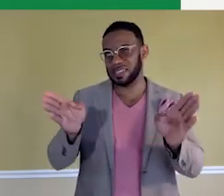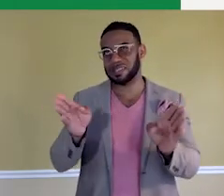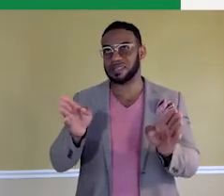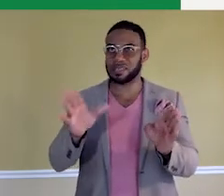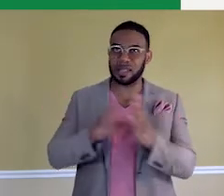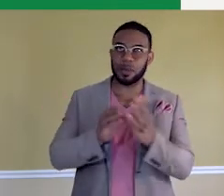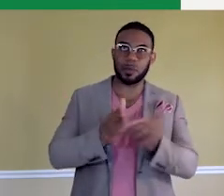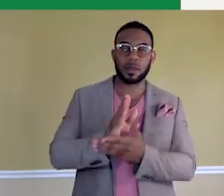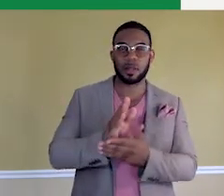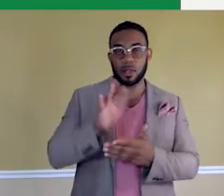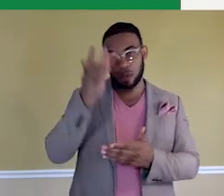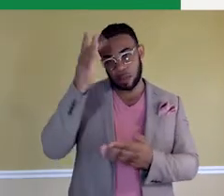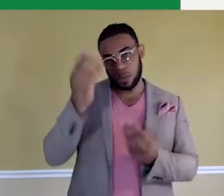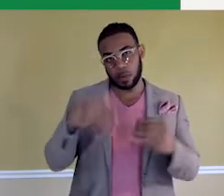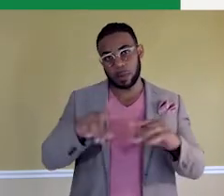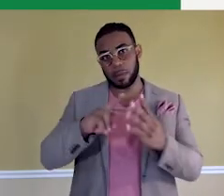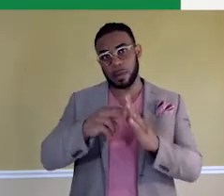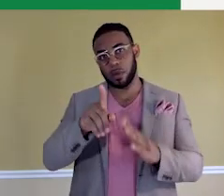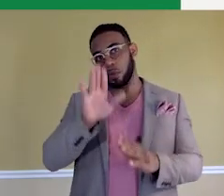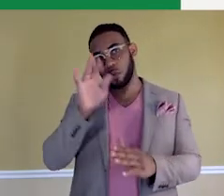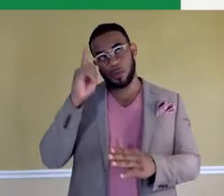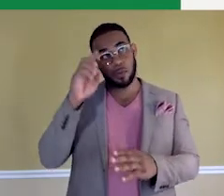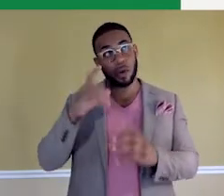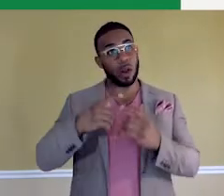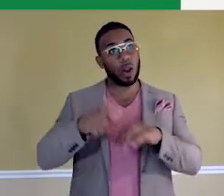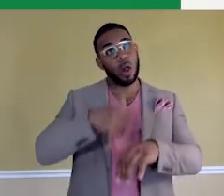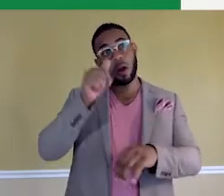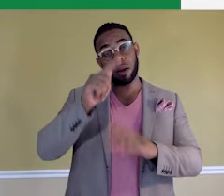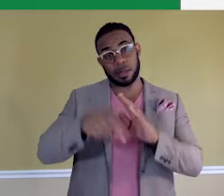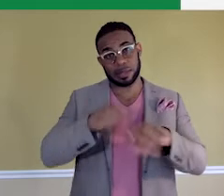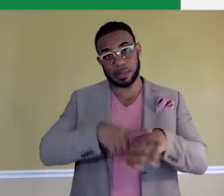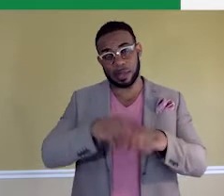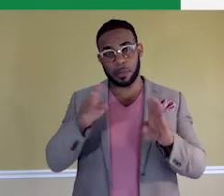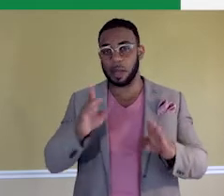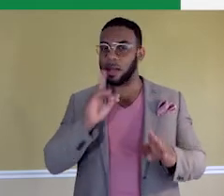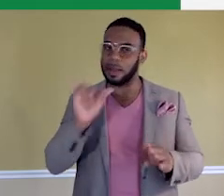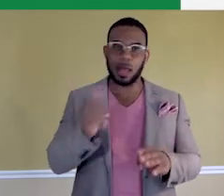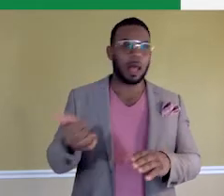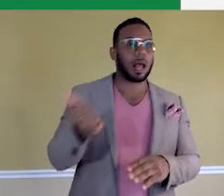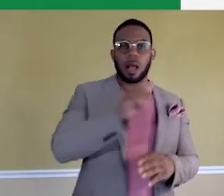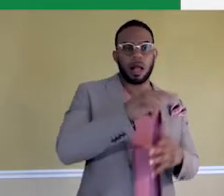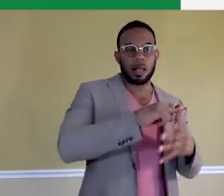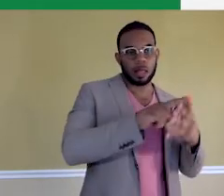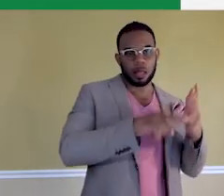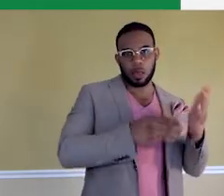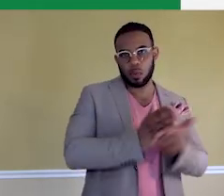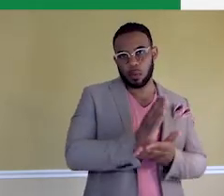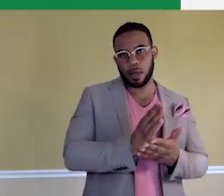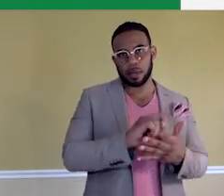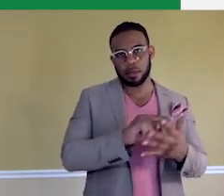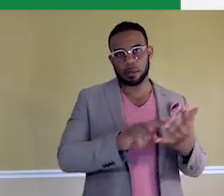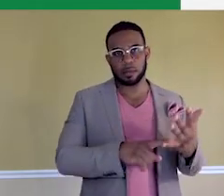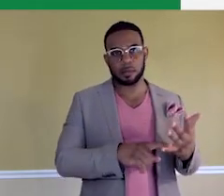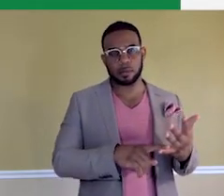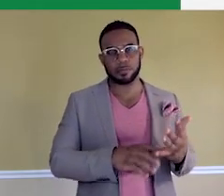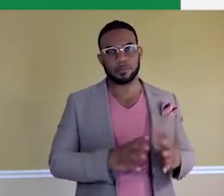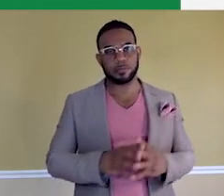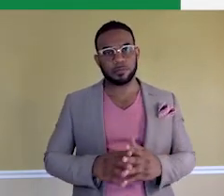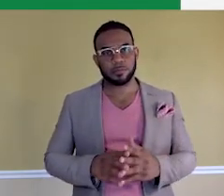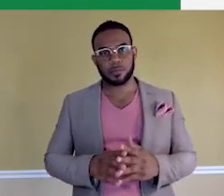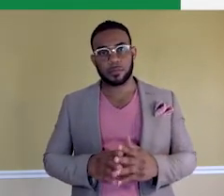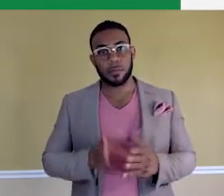under copyright, your intellectual property remains yours for a much longer period. Unlike other rights, like other intellectual property